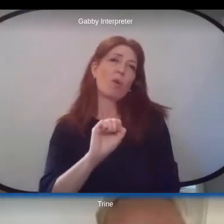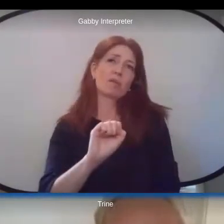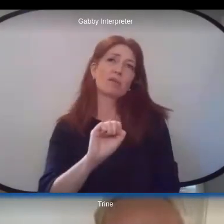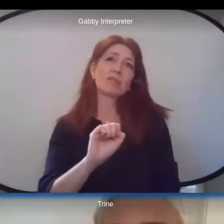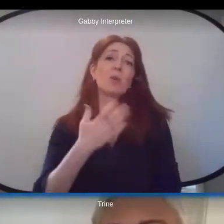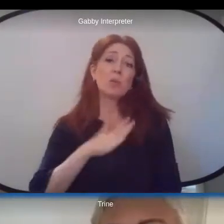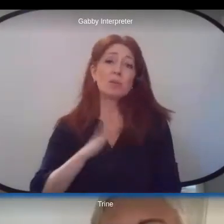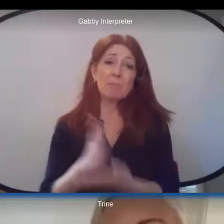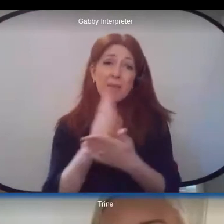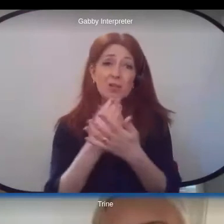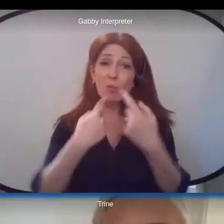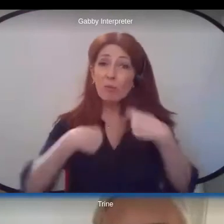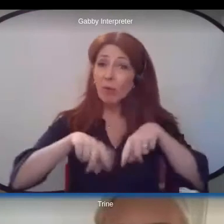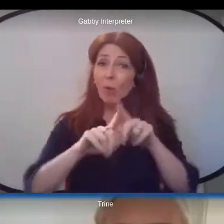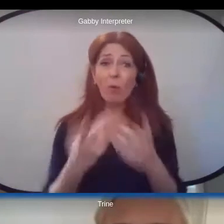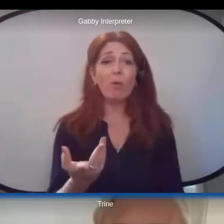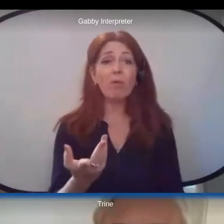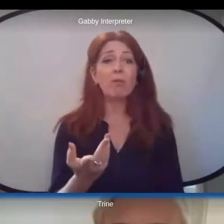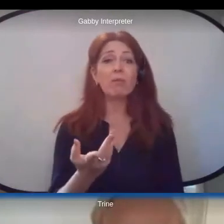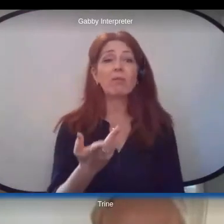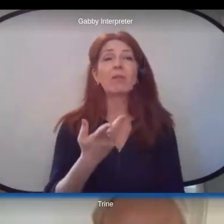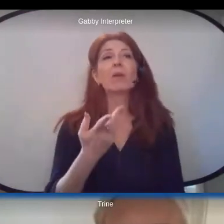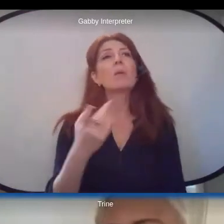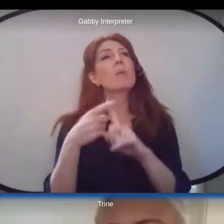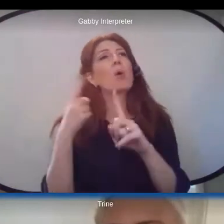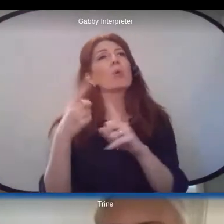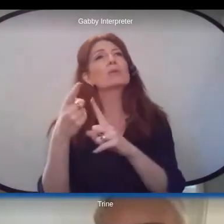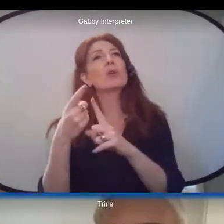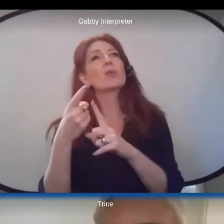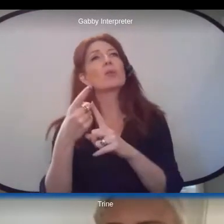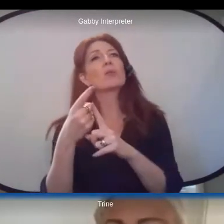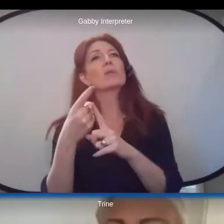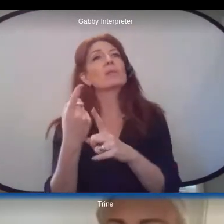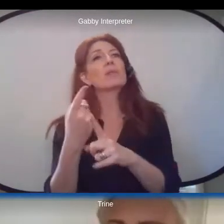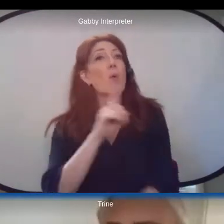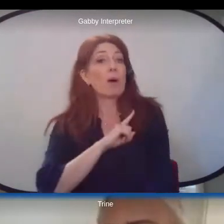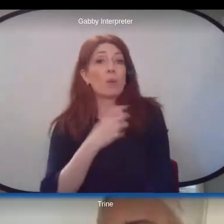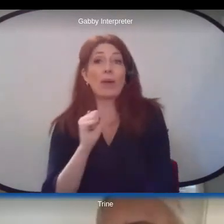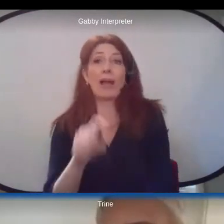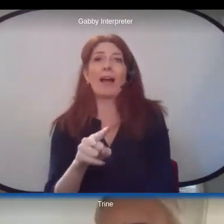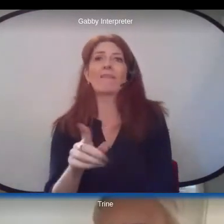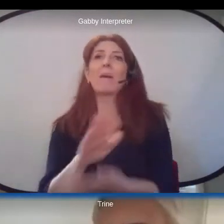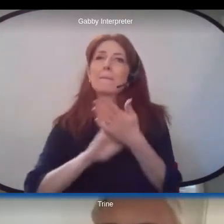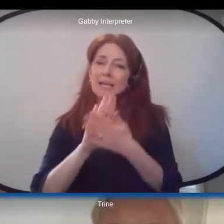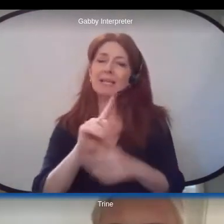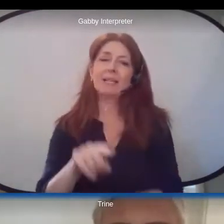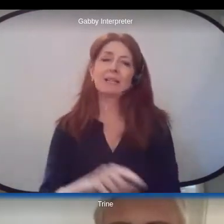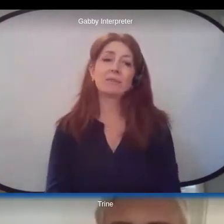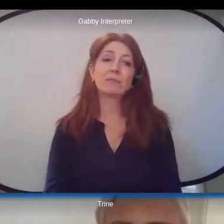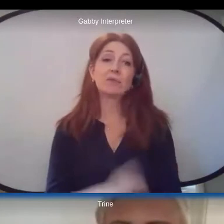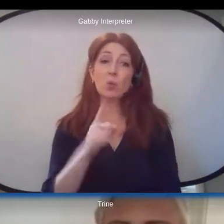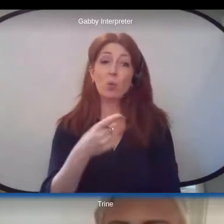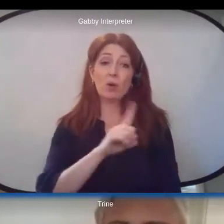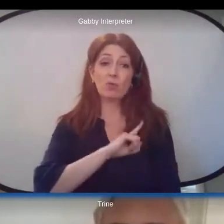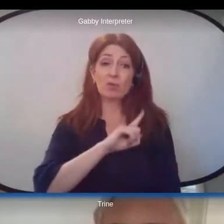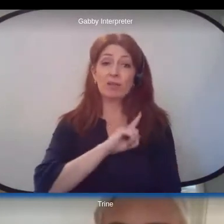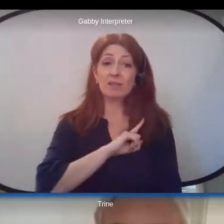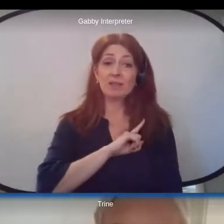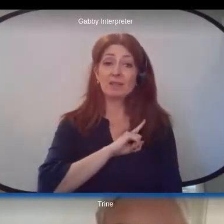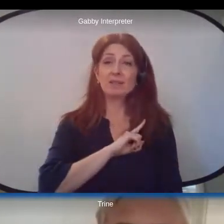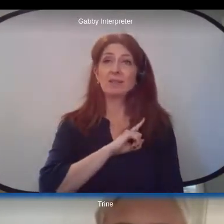know, it's also making sure that it's meaningful, the purpose that it serves. And one of the reasons why now we are putting more of